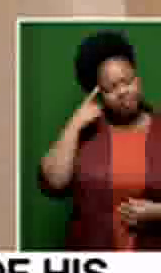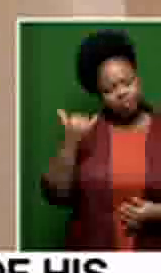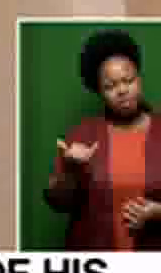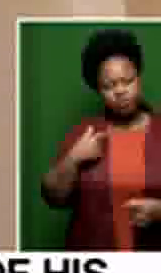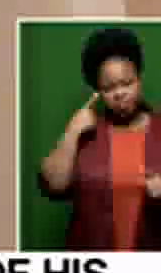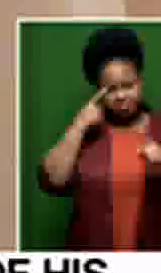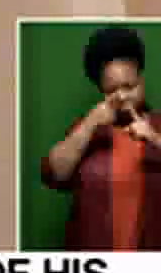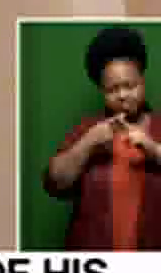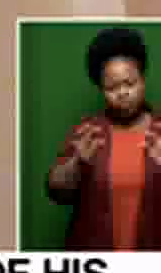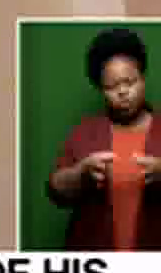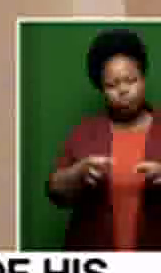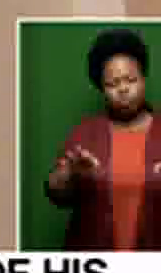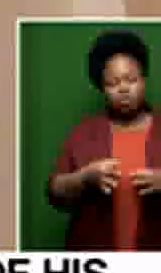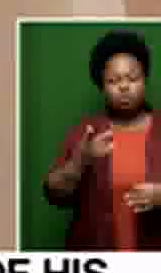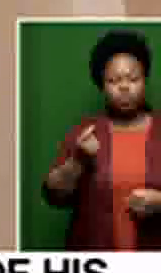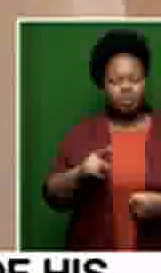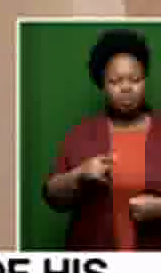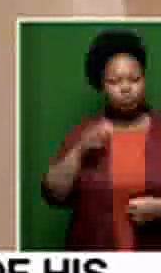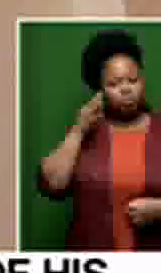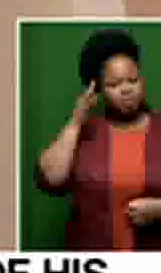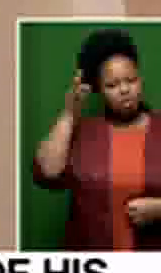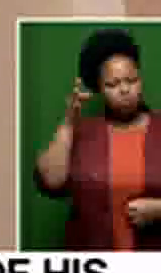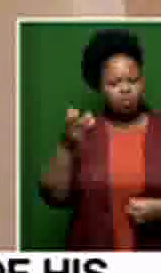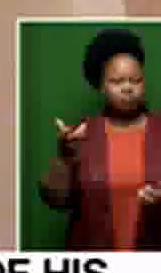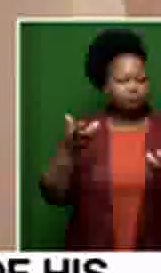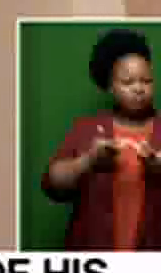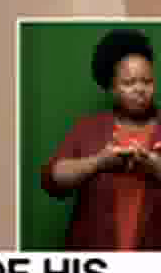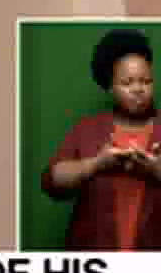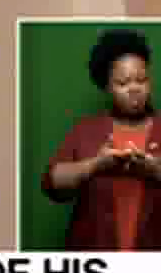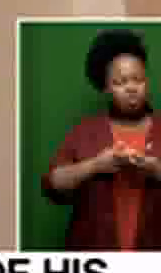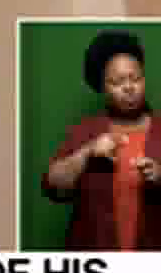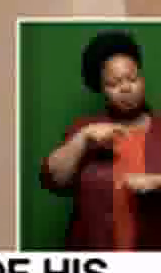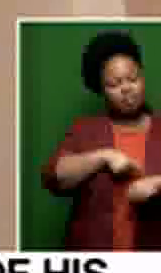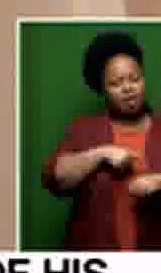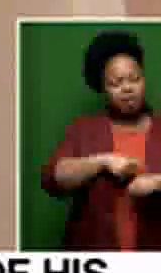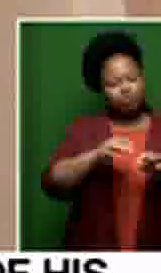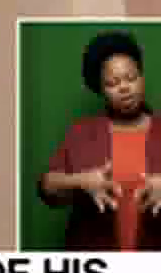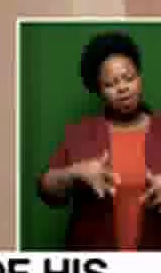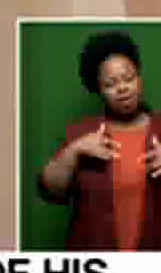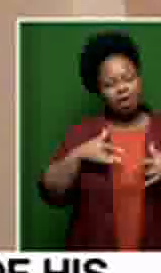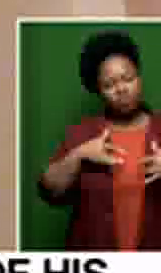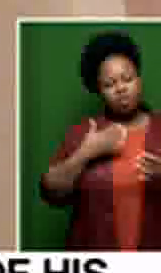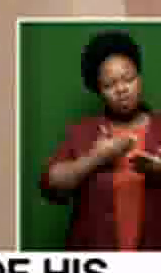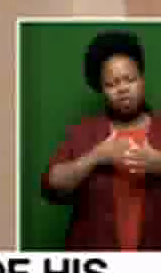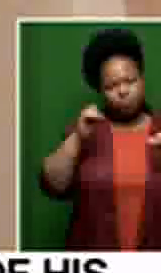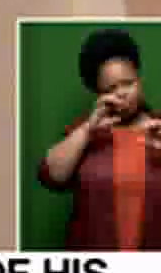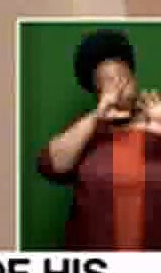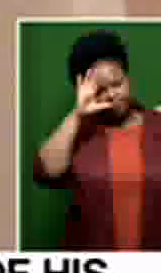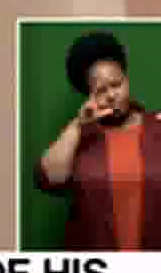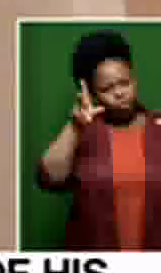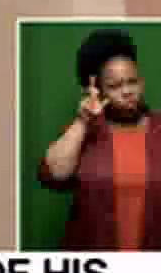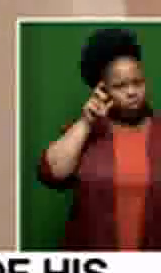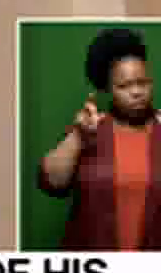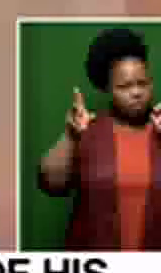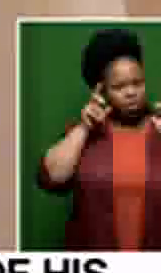primary goal when I make music is to make soundtracks that can accompany moments in people's lives. Sure. I envision every listener